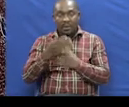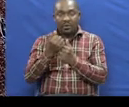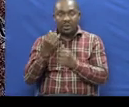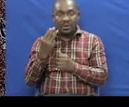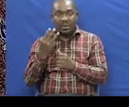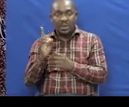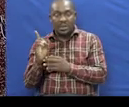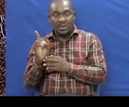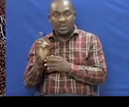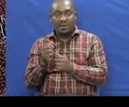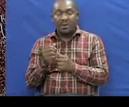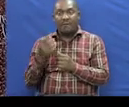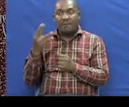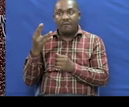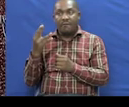3D3,